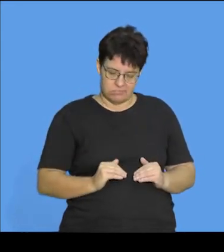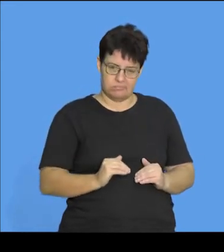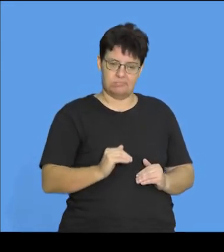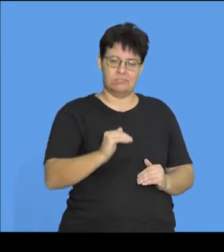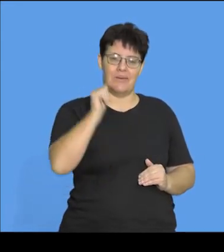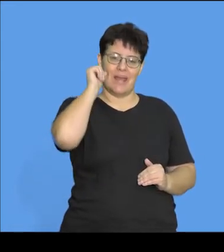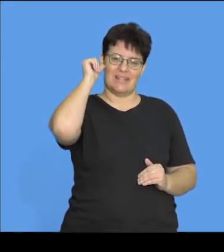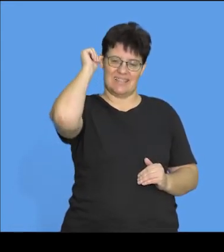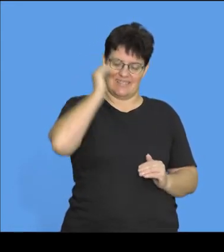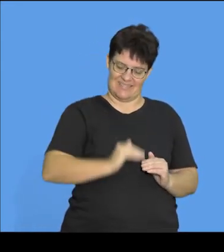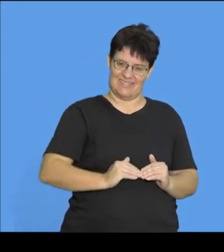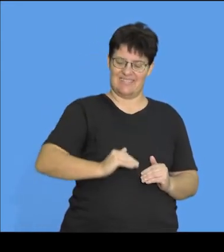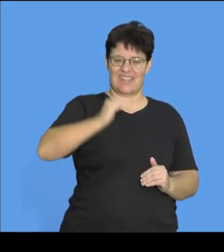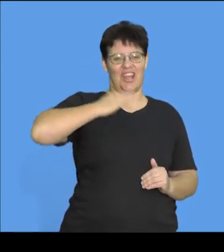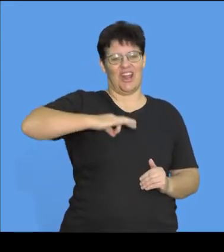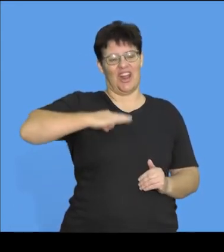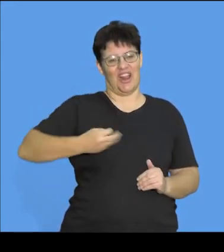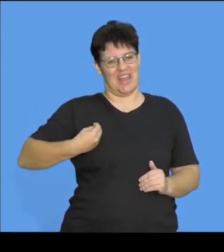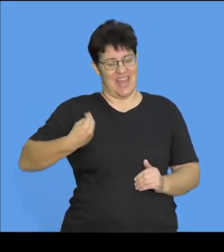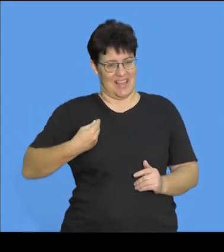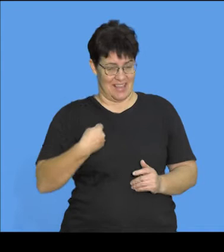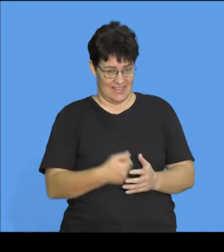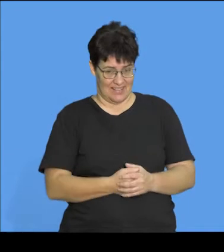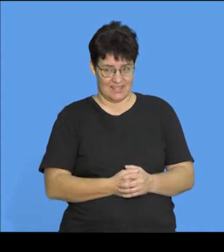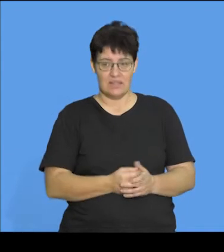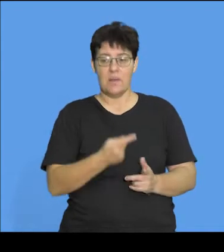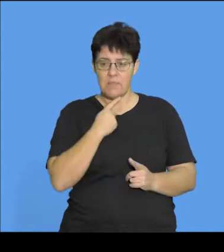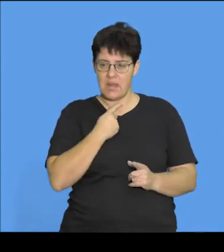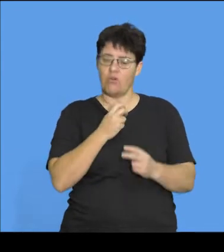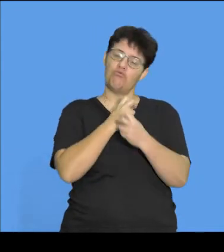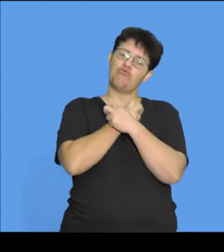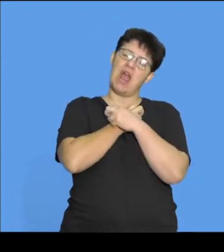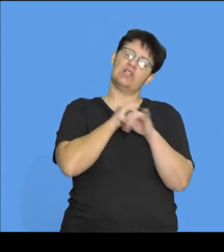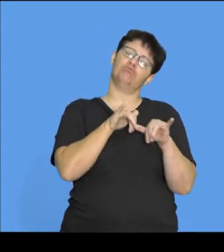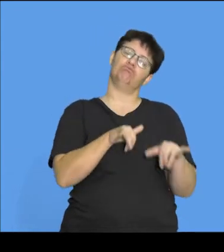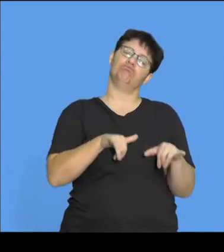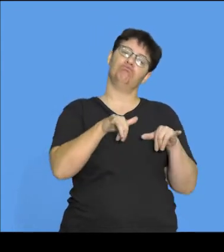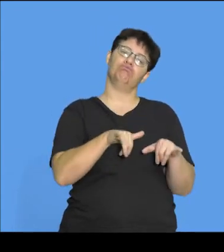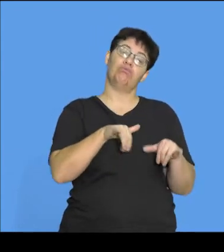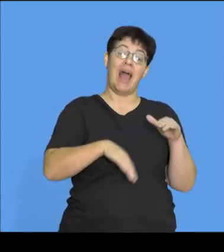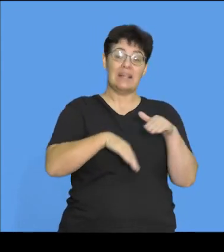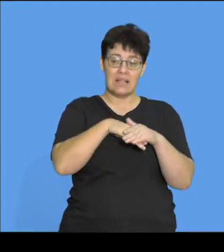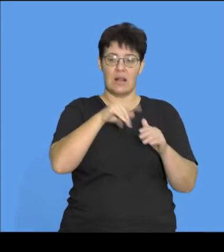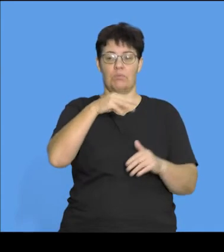a young girl. The primary oocytes remain in a resting phase up until puberty.